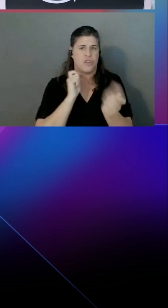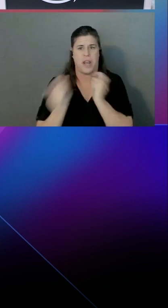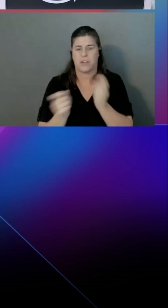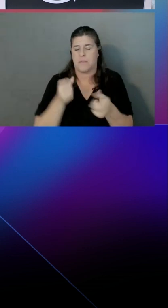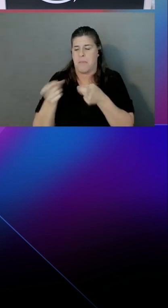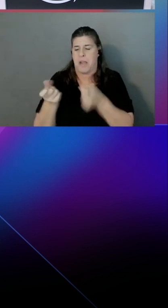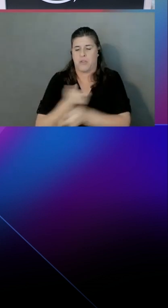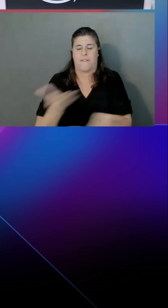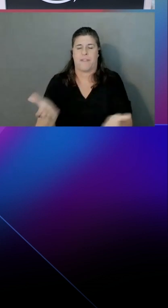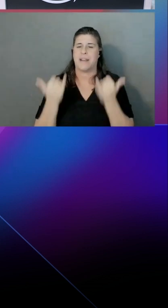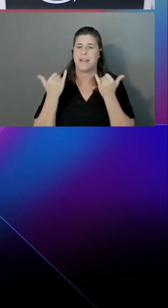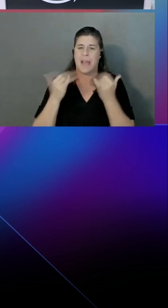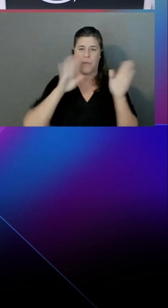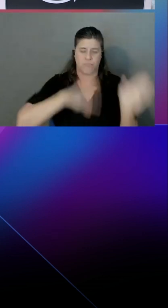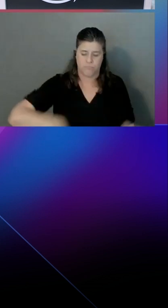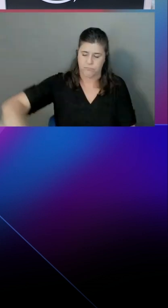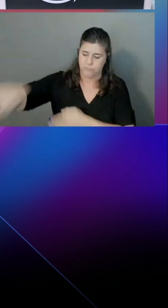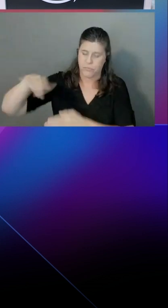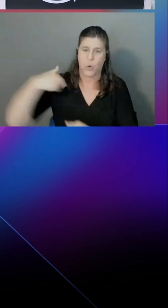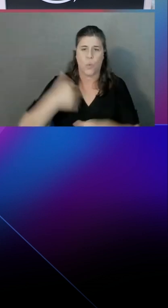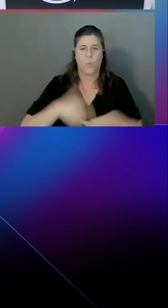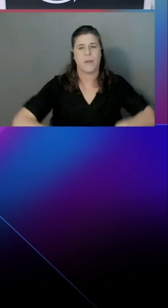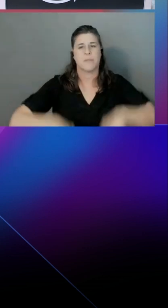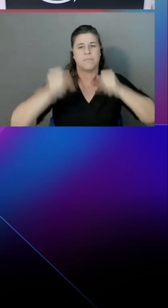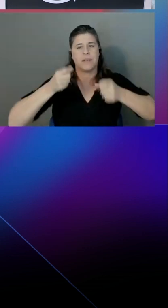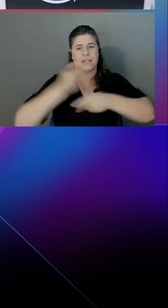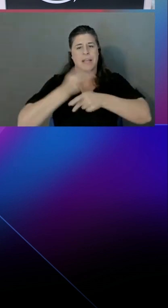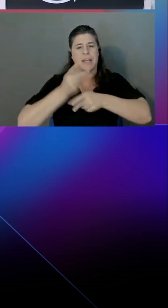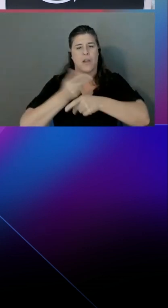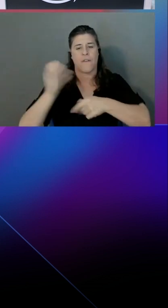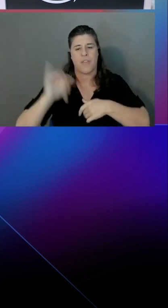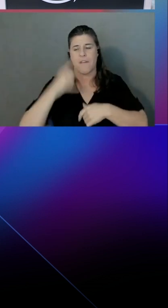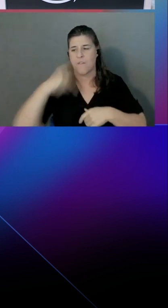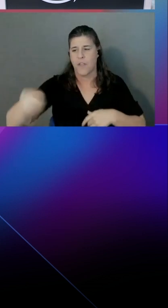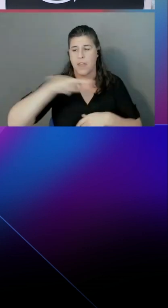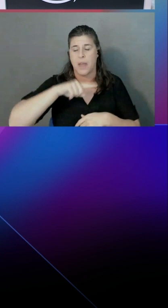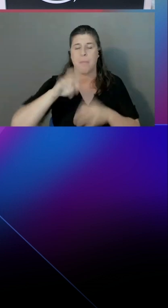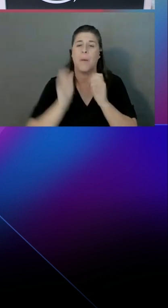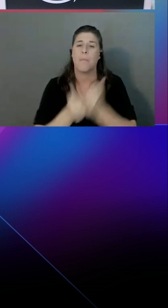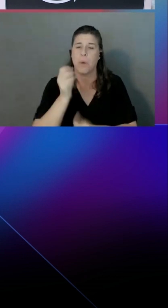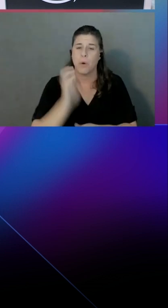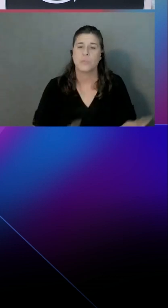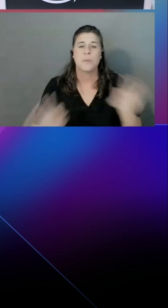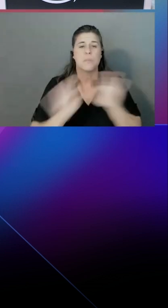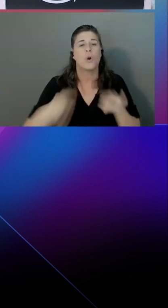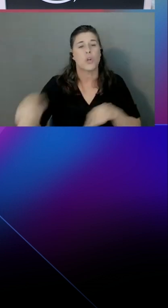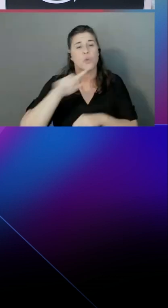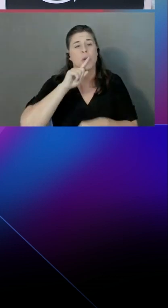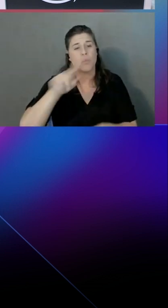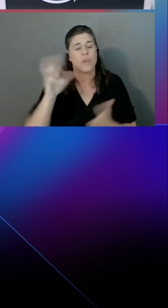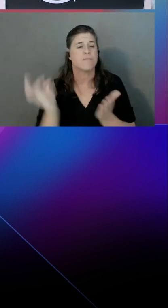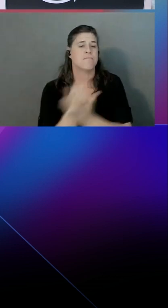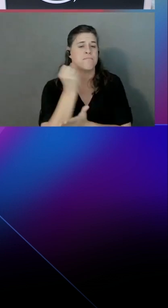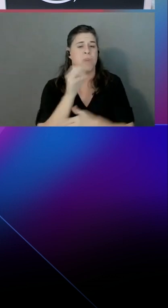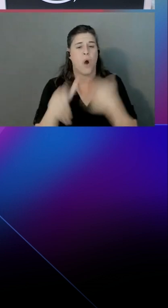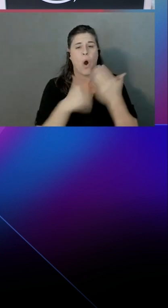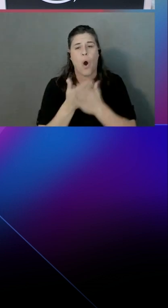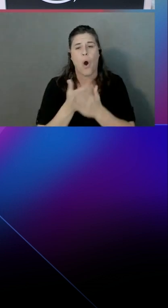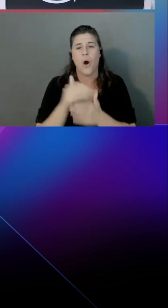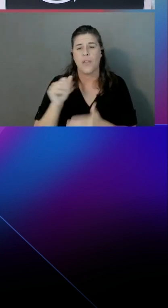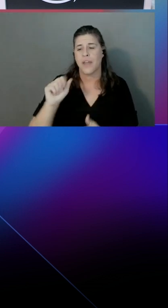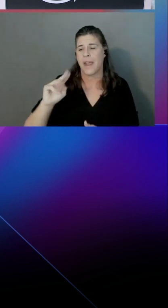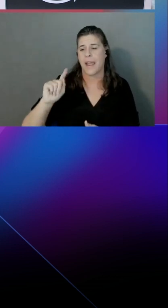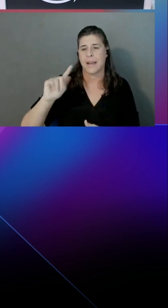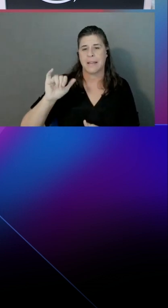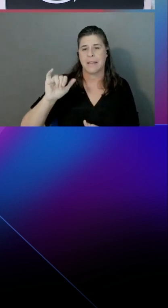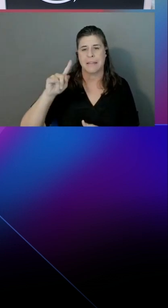of goes away where we take care of that for them. And what's more important is you're able to take advantage of all the analytics from the fleet perspective. So